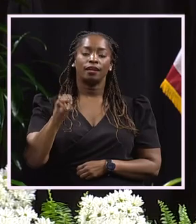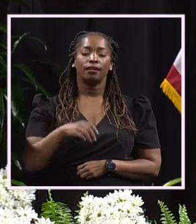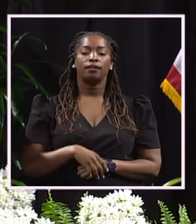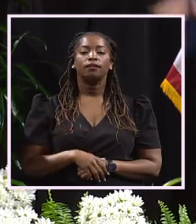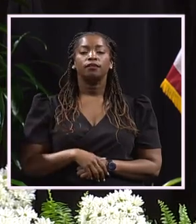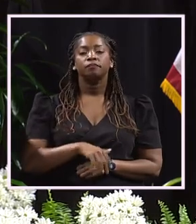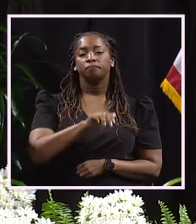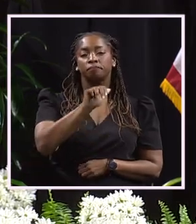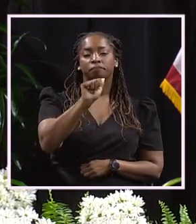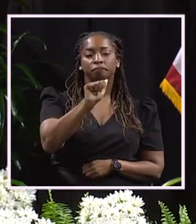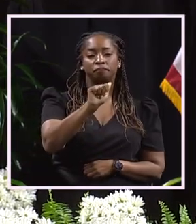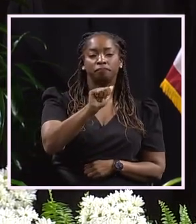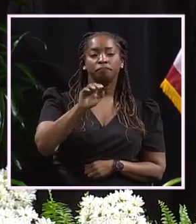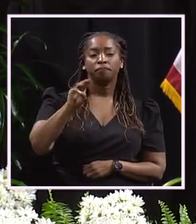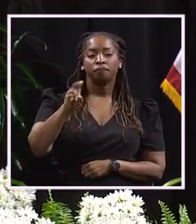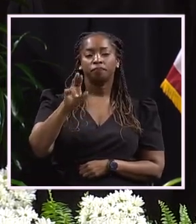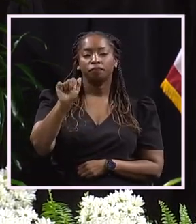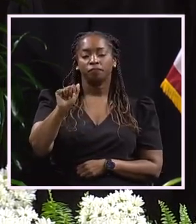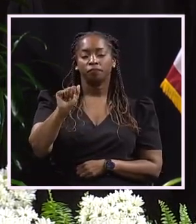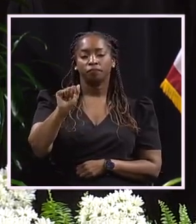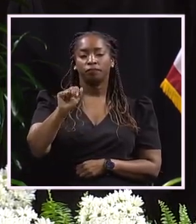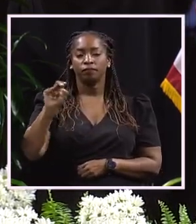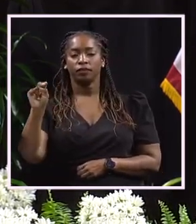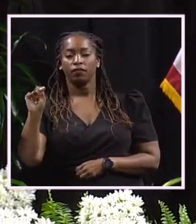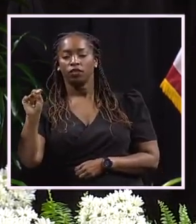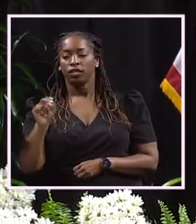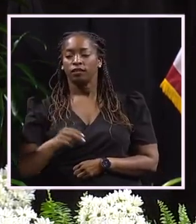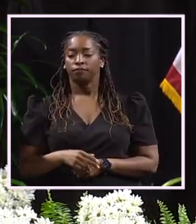Amanda Marie Navaria,